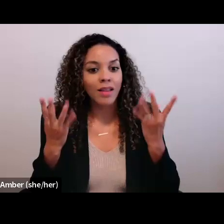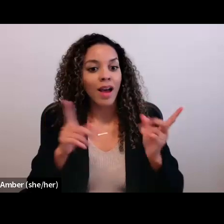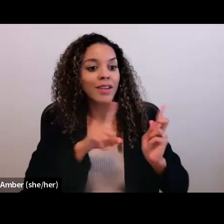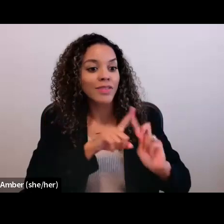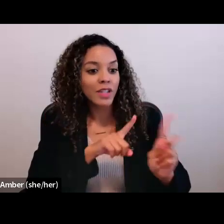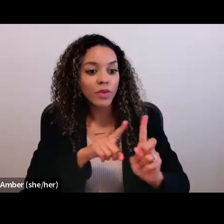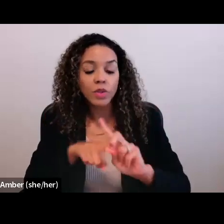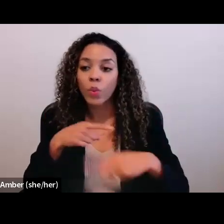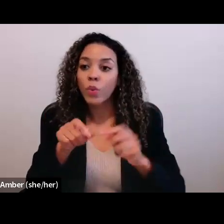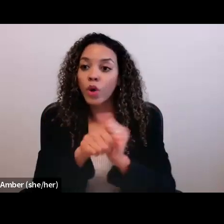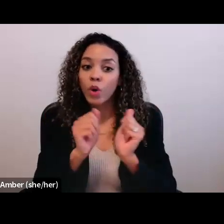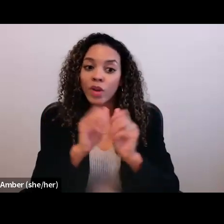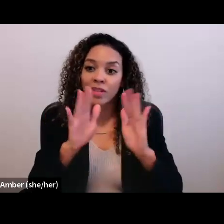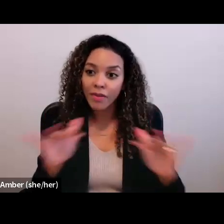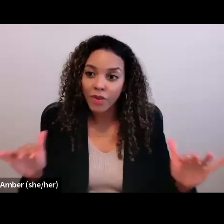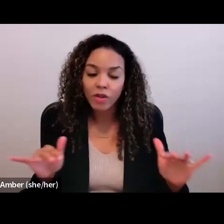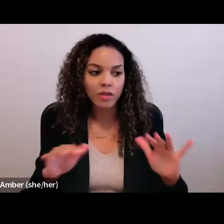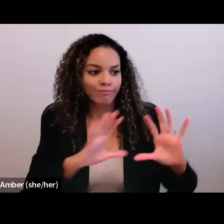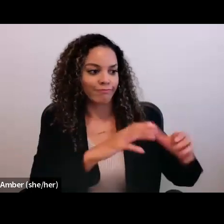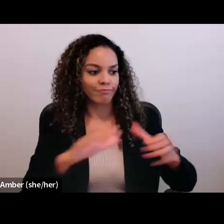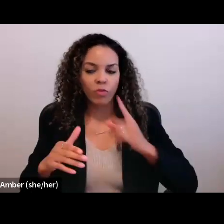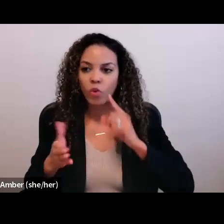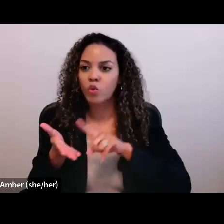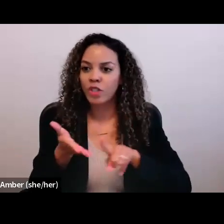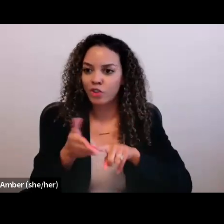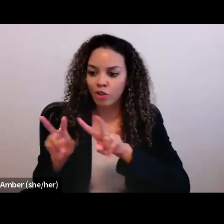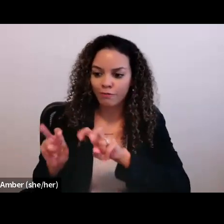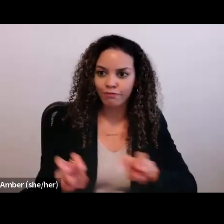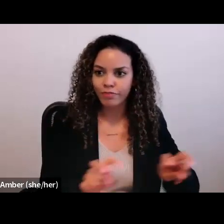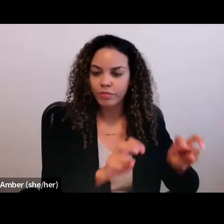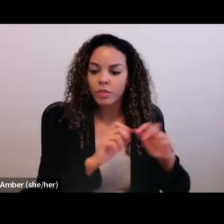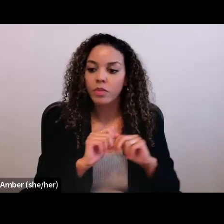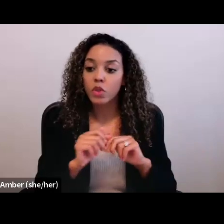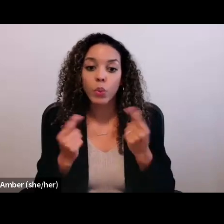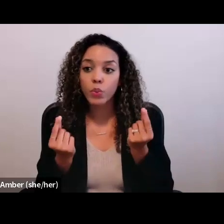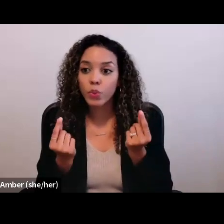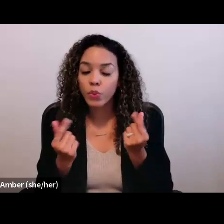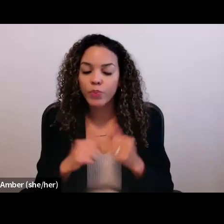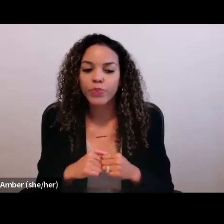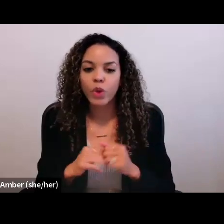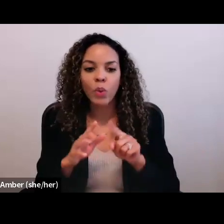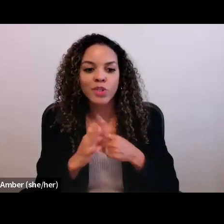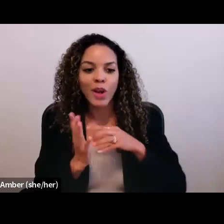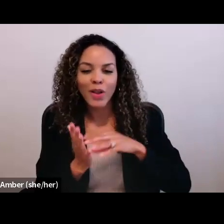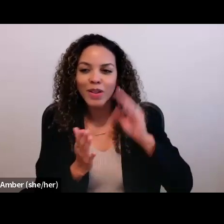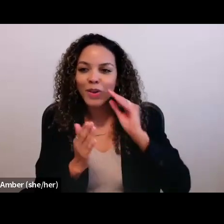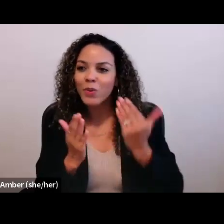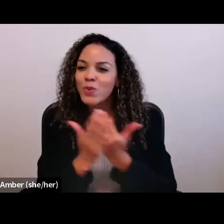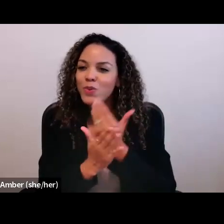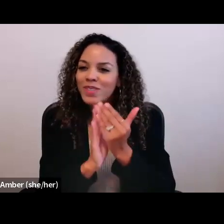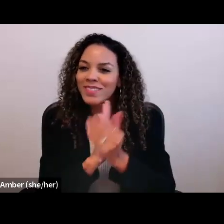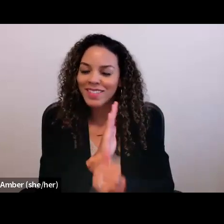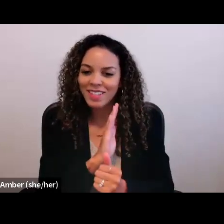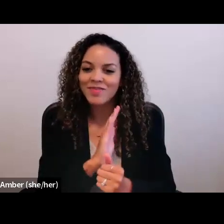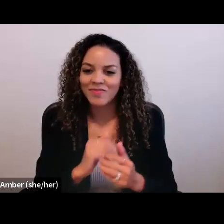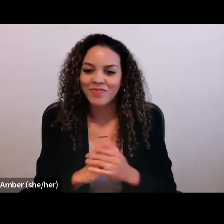diverse populations in research. So what do? We begin to learn a new skill. And that means, like, for